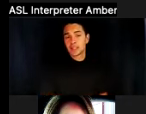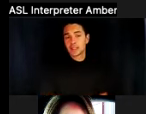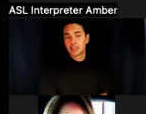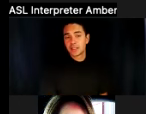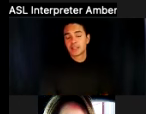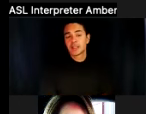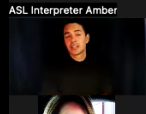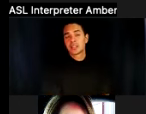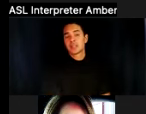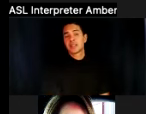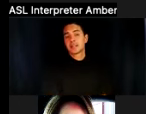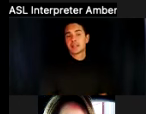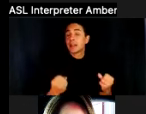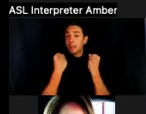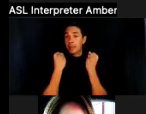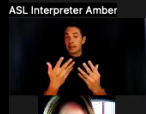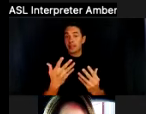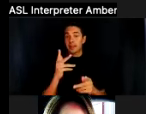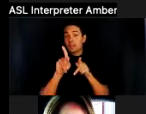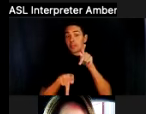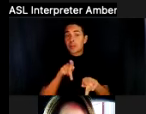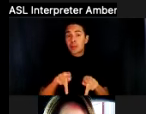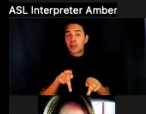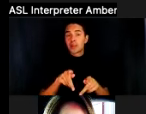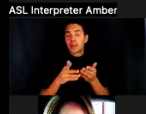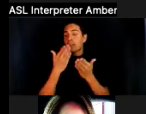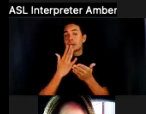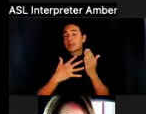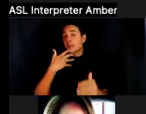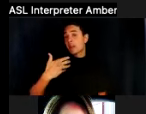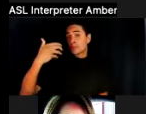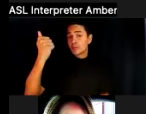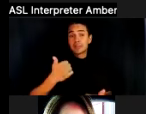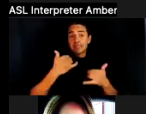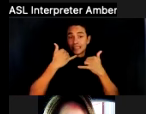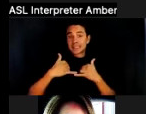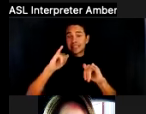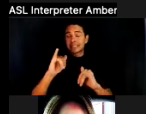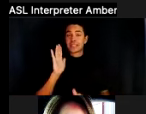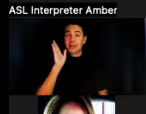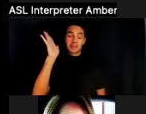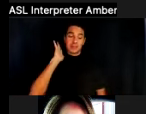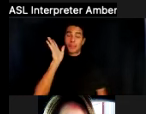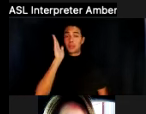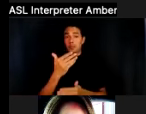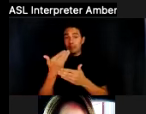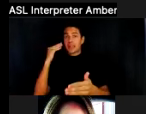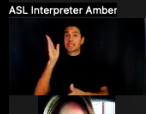And, many folks, maybe some elders might still carry the shame of their past